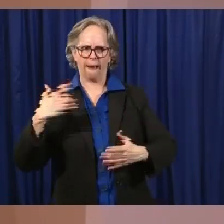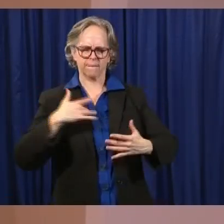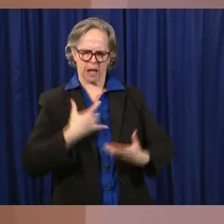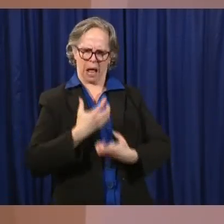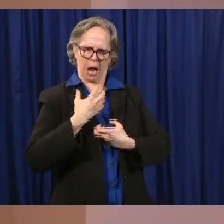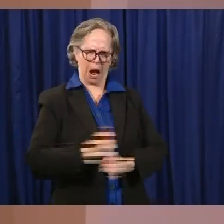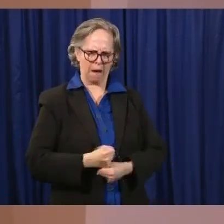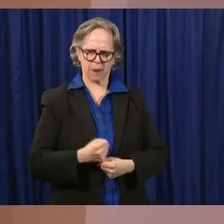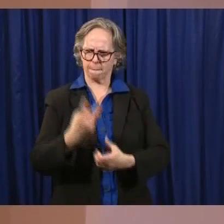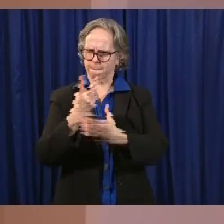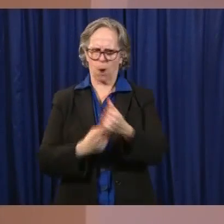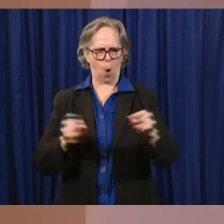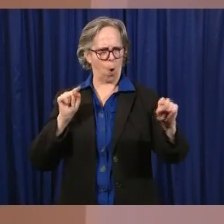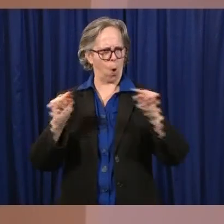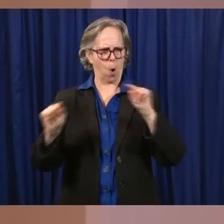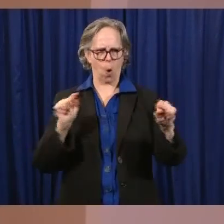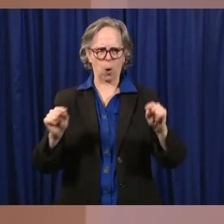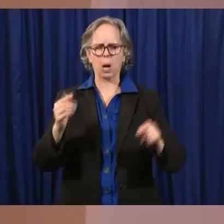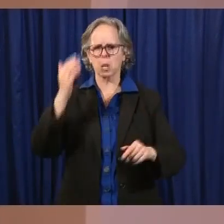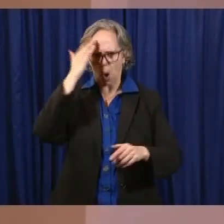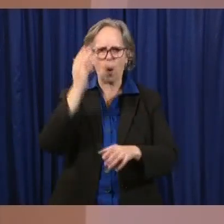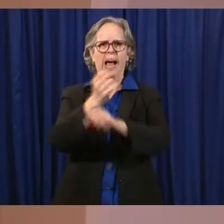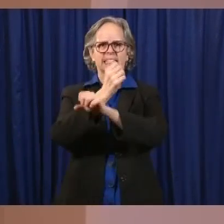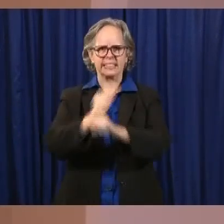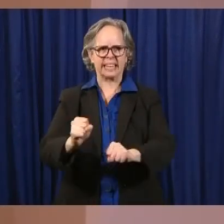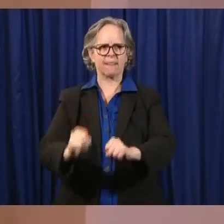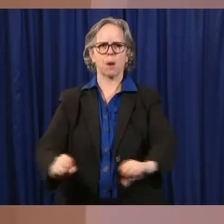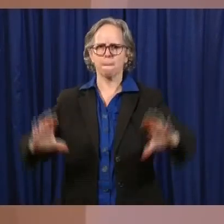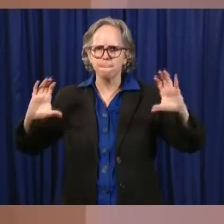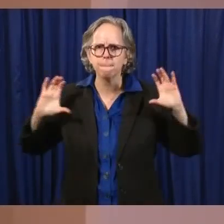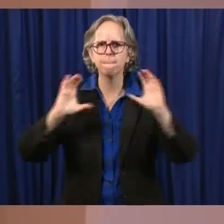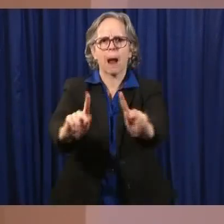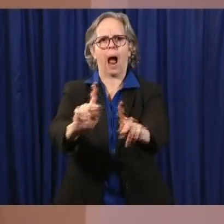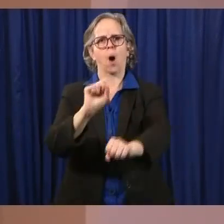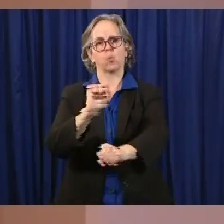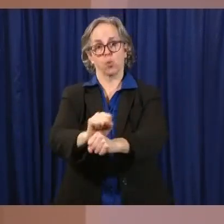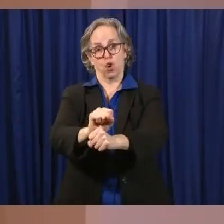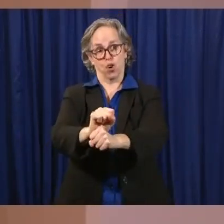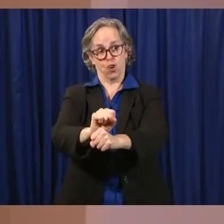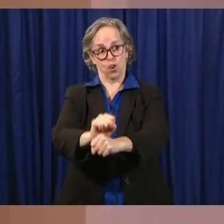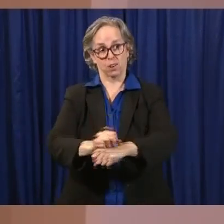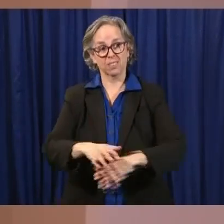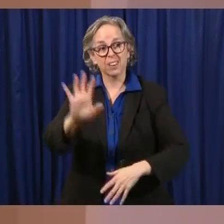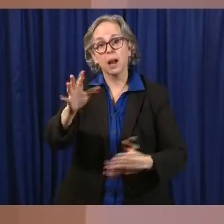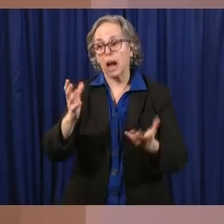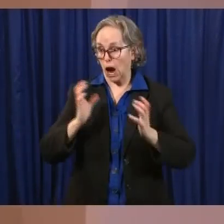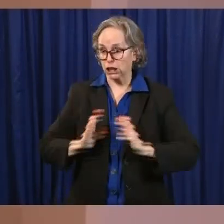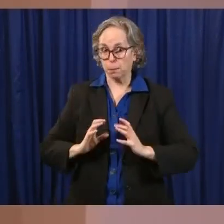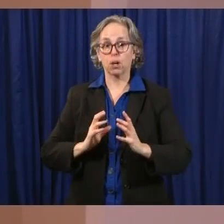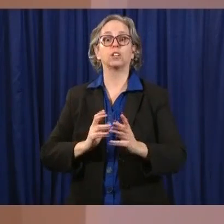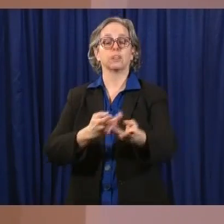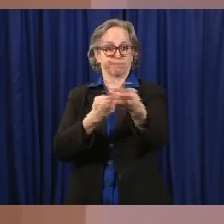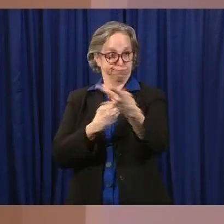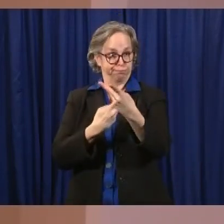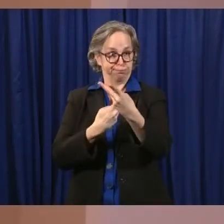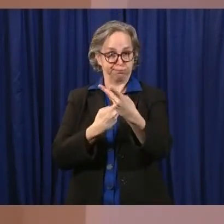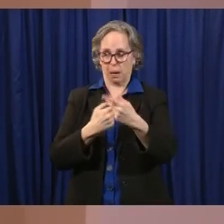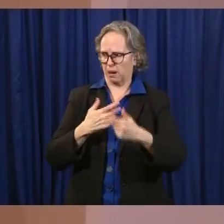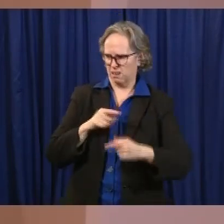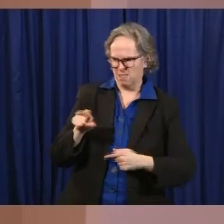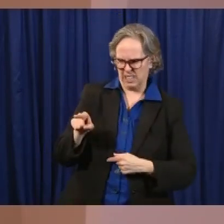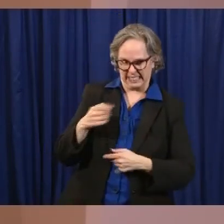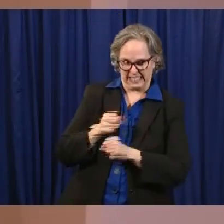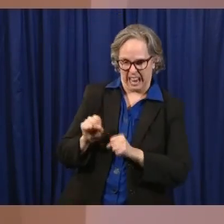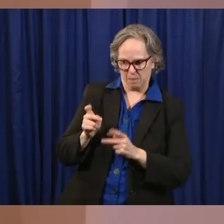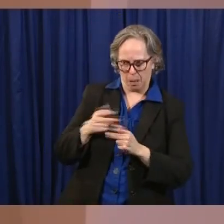able to do that, and that it's safe. And we also want this for their customers. That's what businesses want. They want their